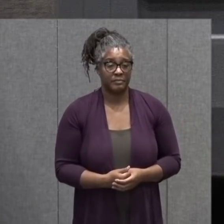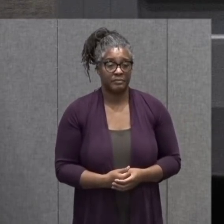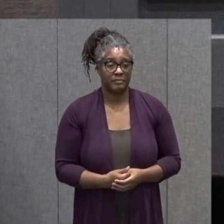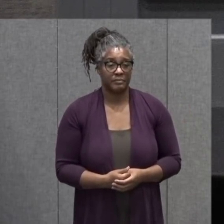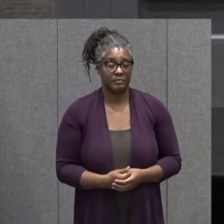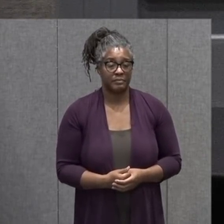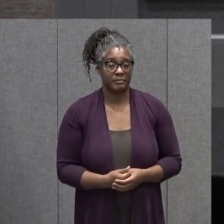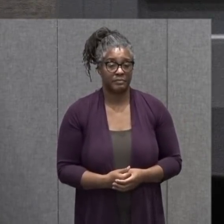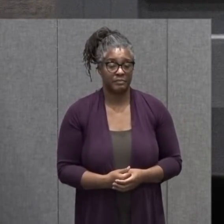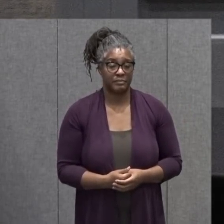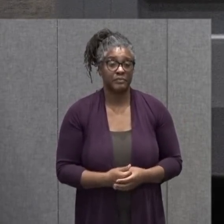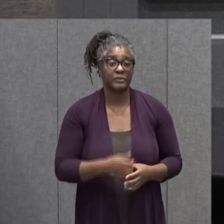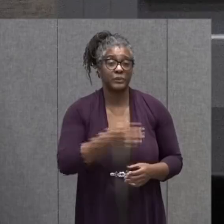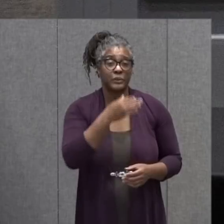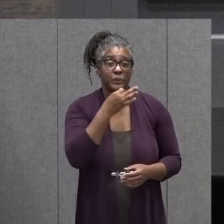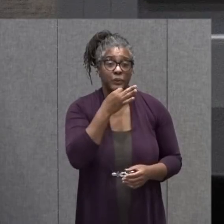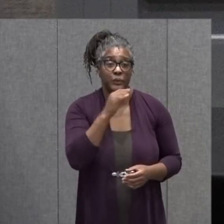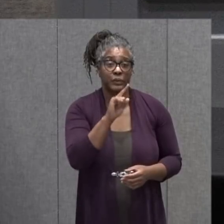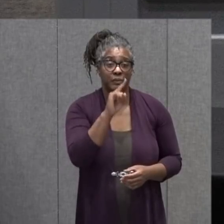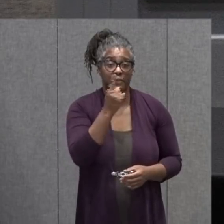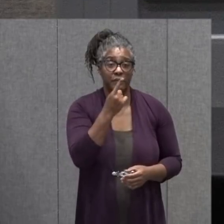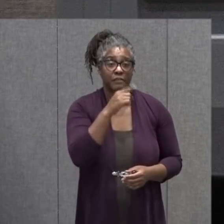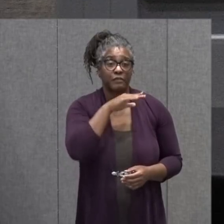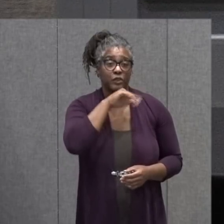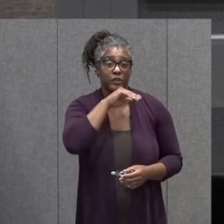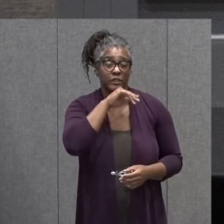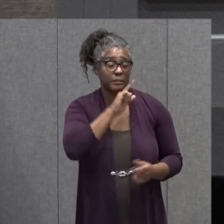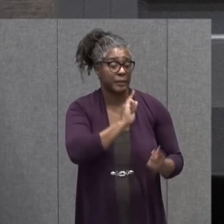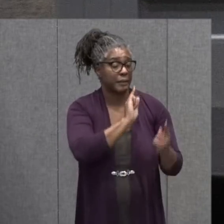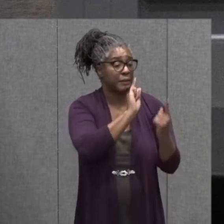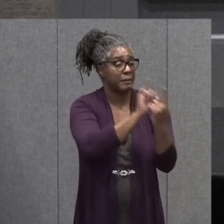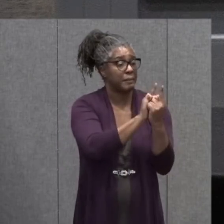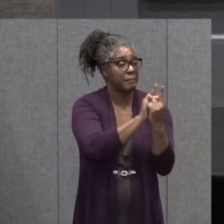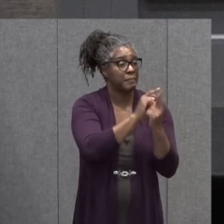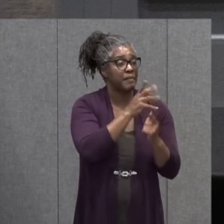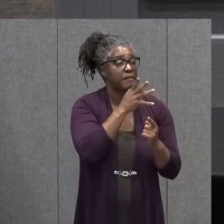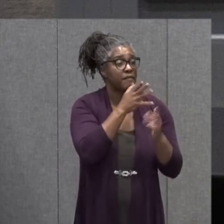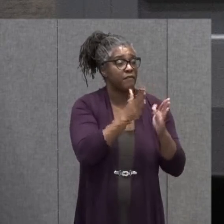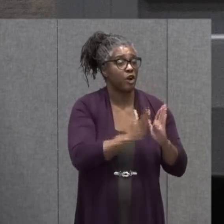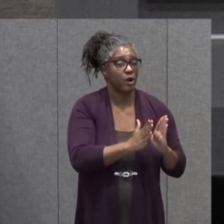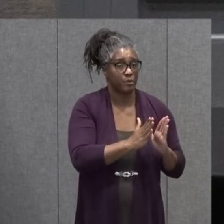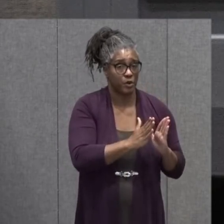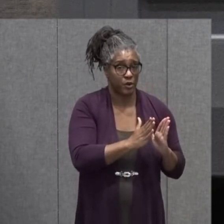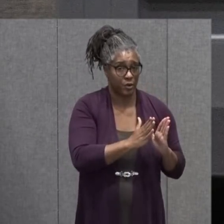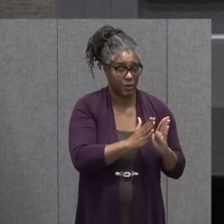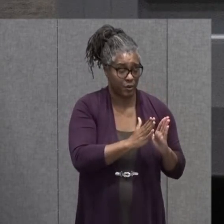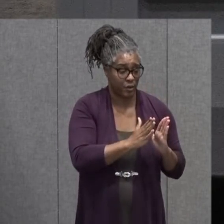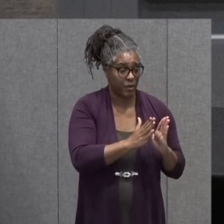It wasn't long before the first little pig met a farmer pulling a cart with straw.